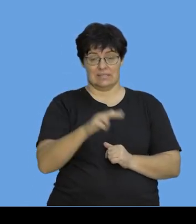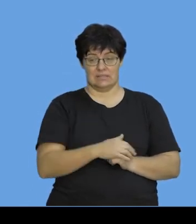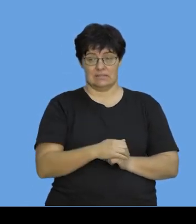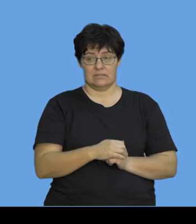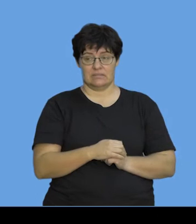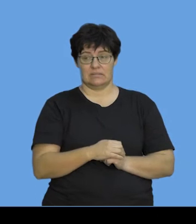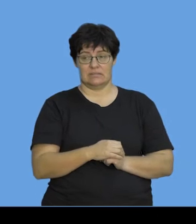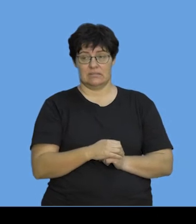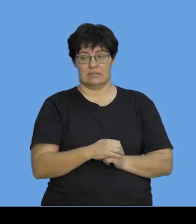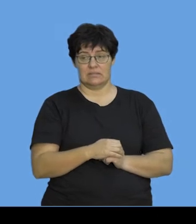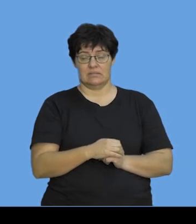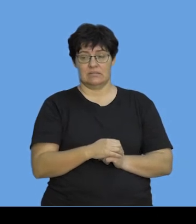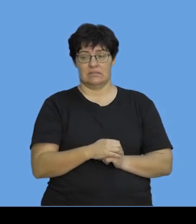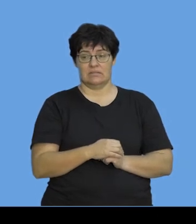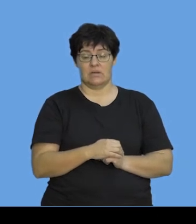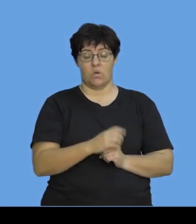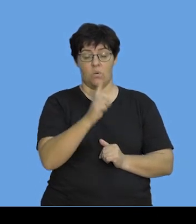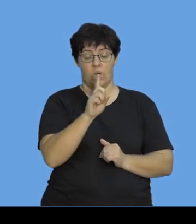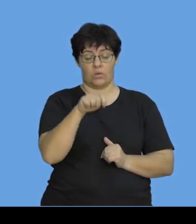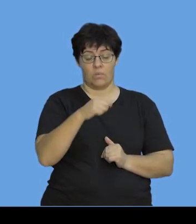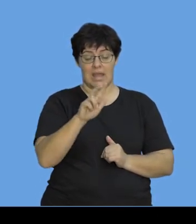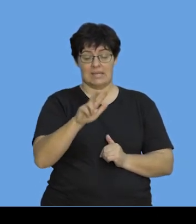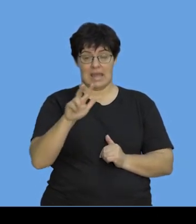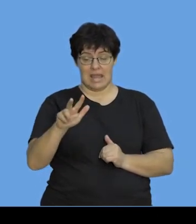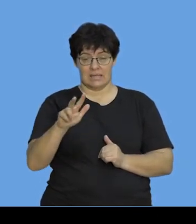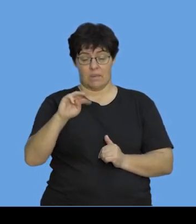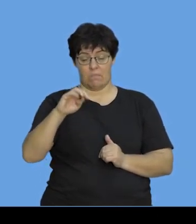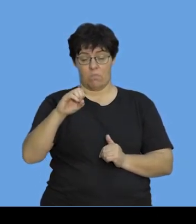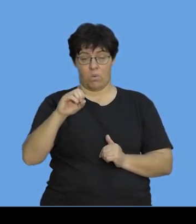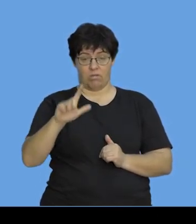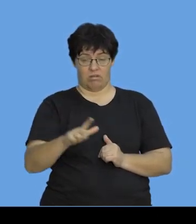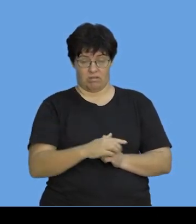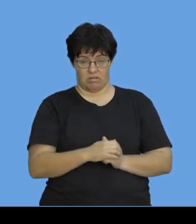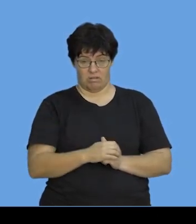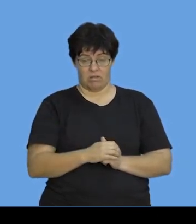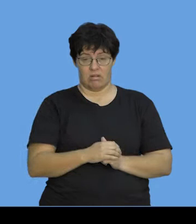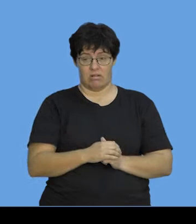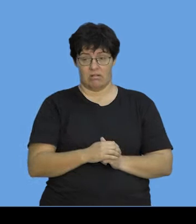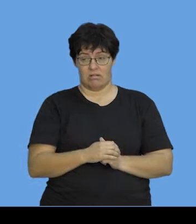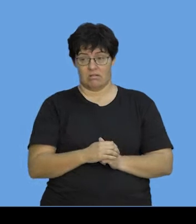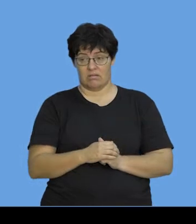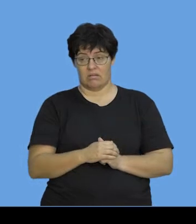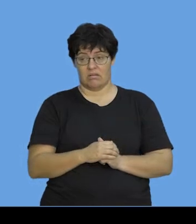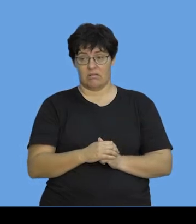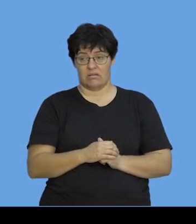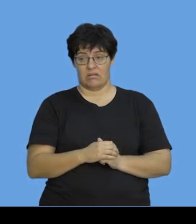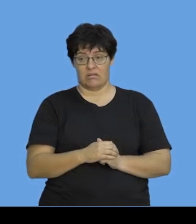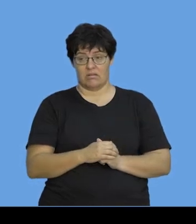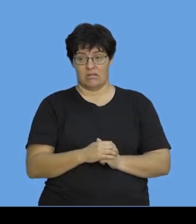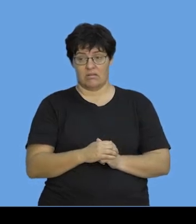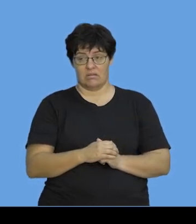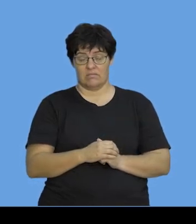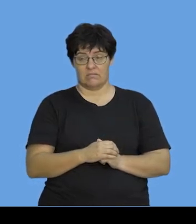there's 1.88 moles of iron, okay? 1.88 moles of iron will be formed,